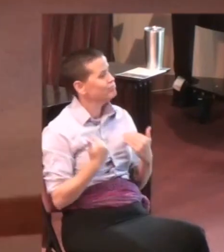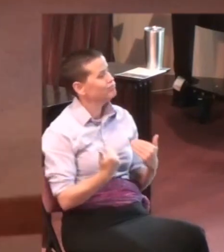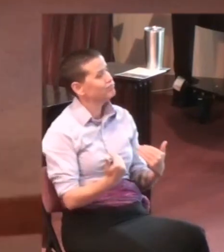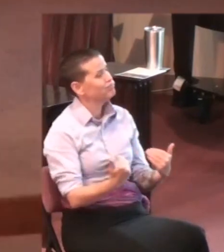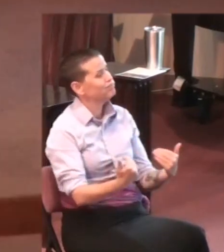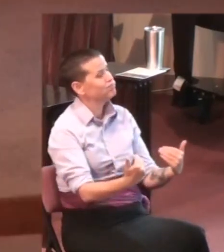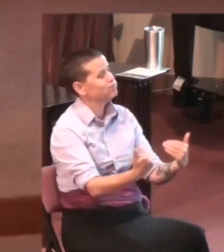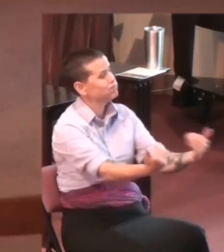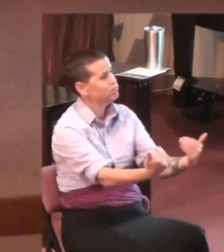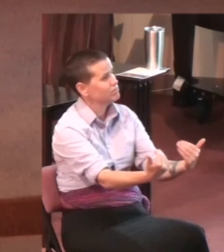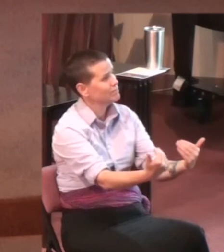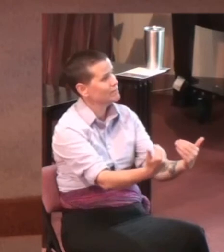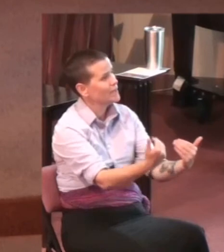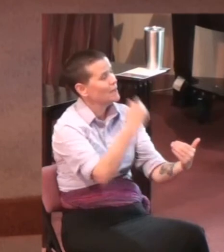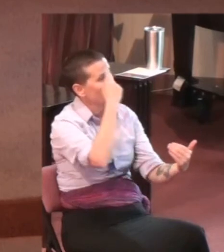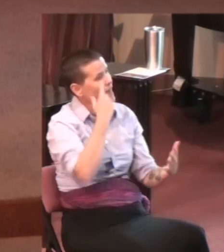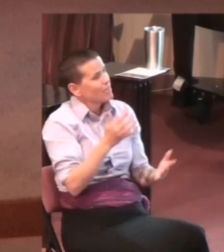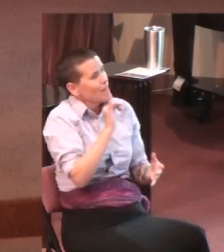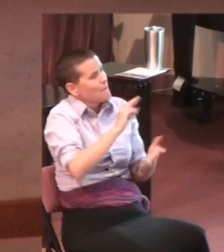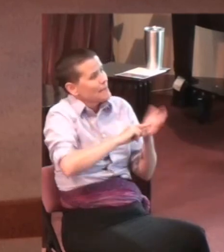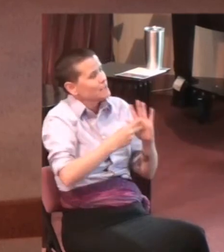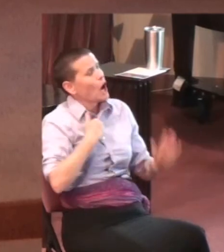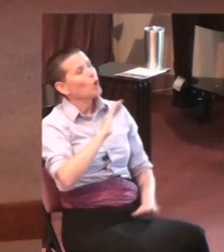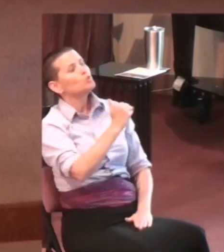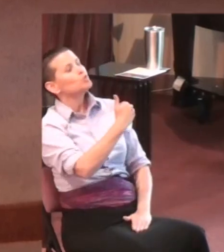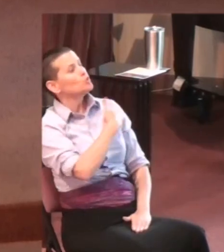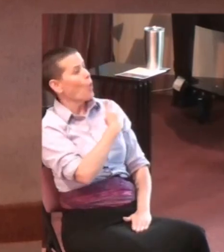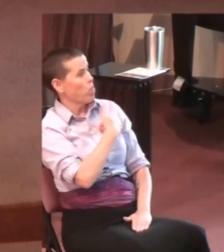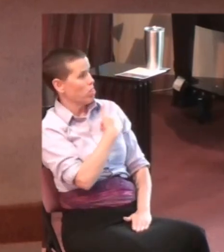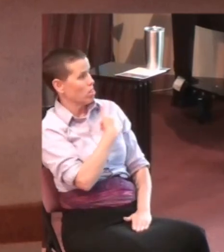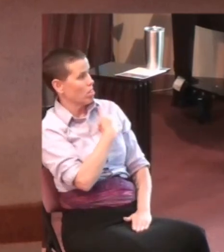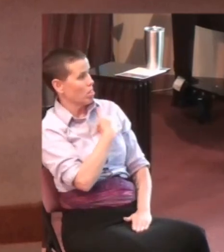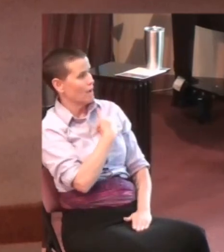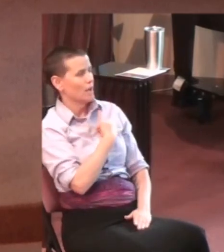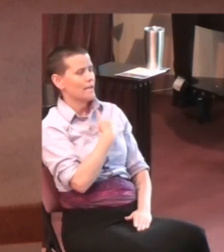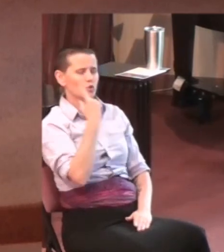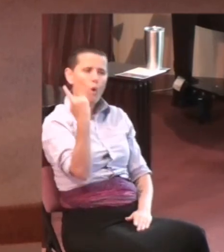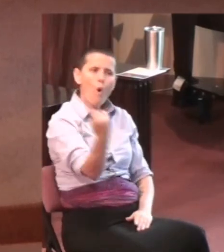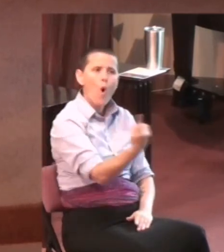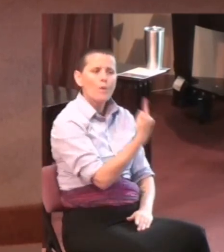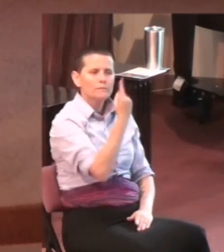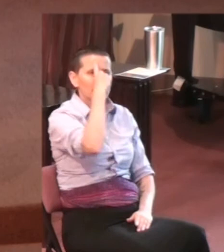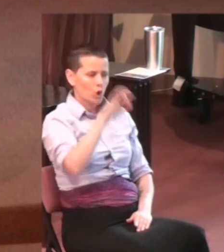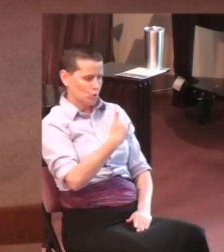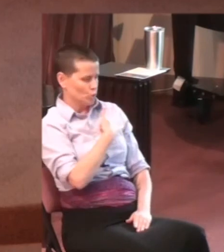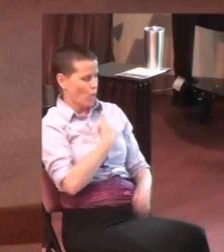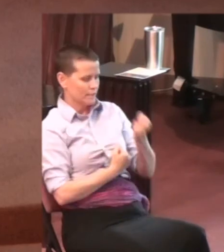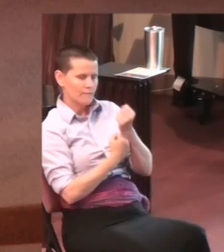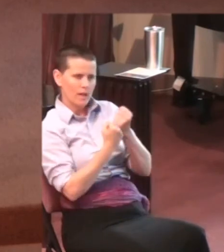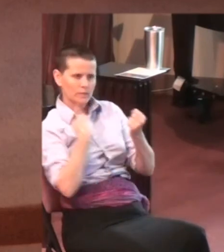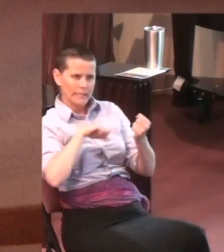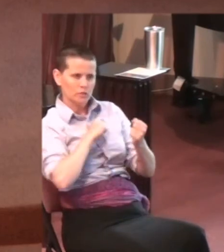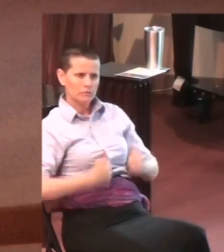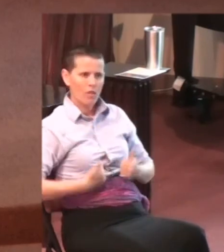is always present, always available, always within, but it awaits our choice to dive.